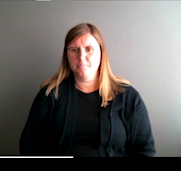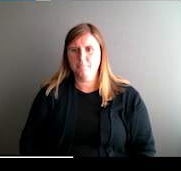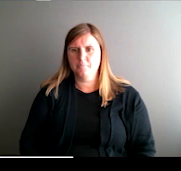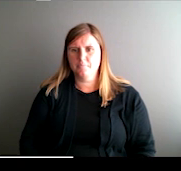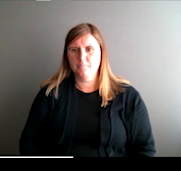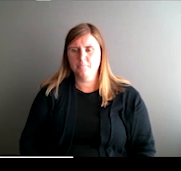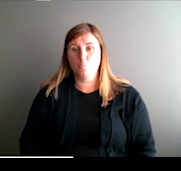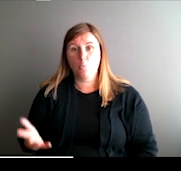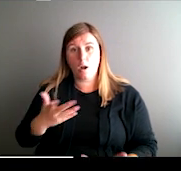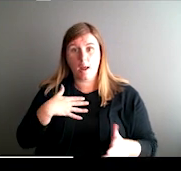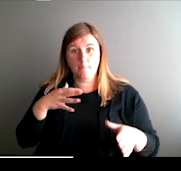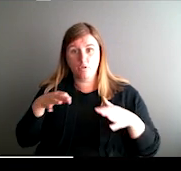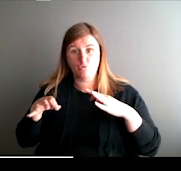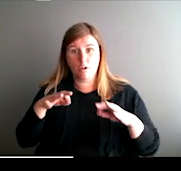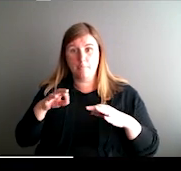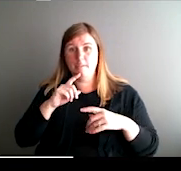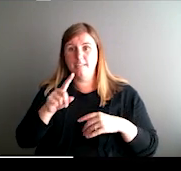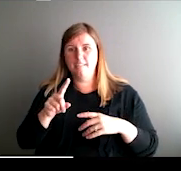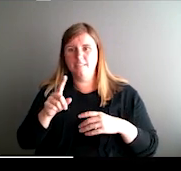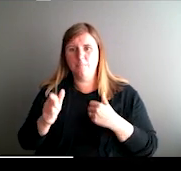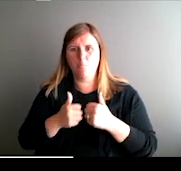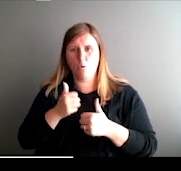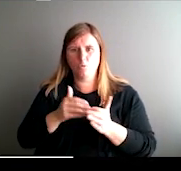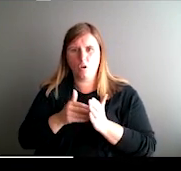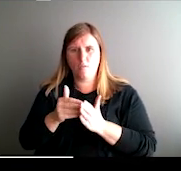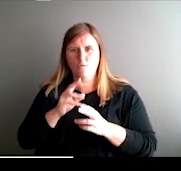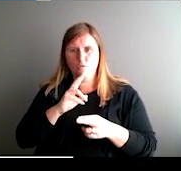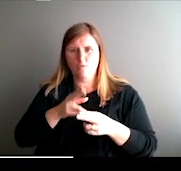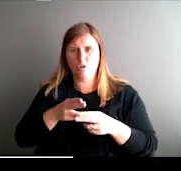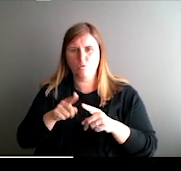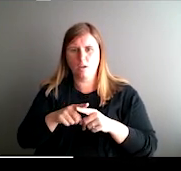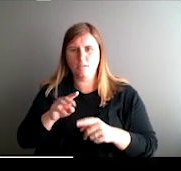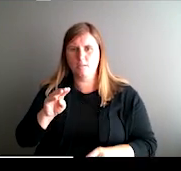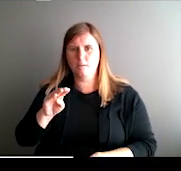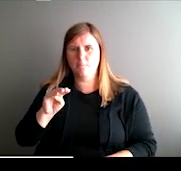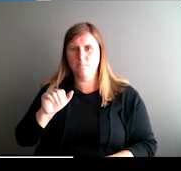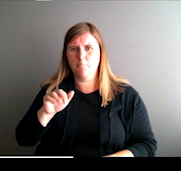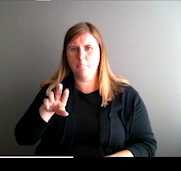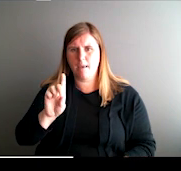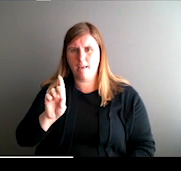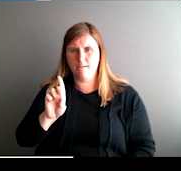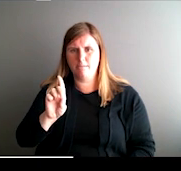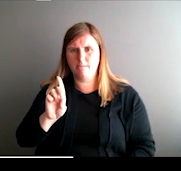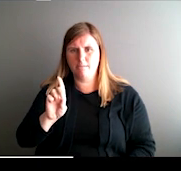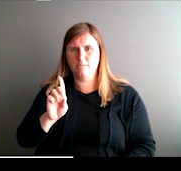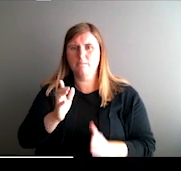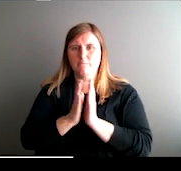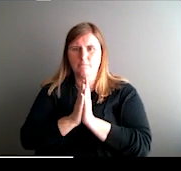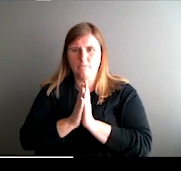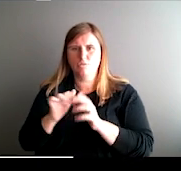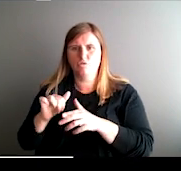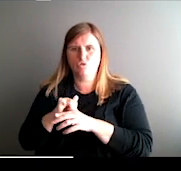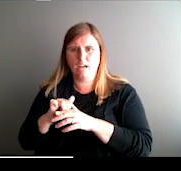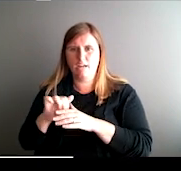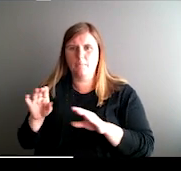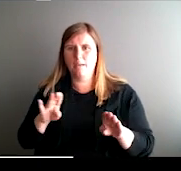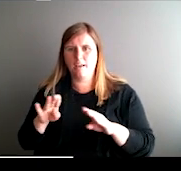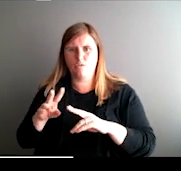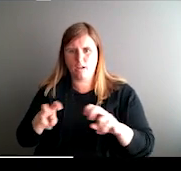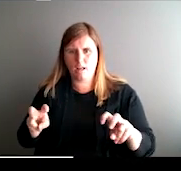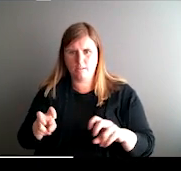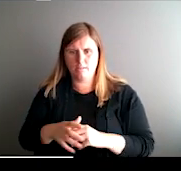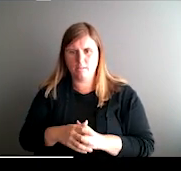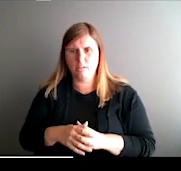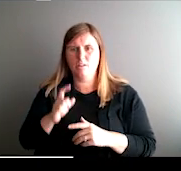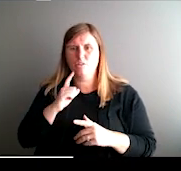What I'm describing here is most often referred to as manned training in behavior analysis. There are